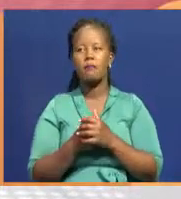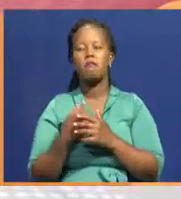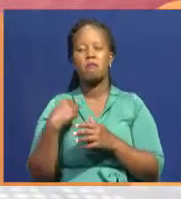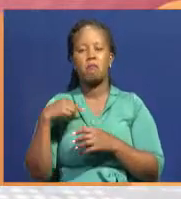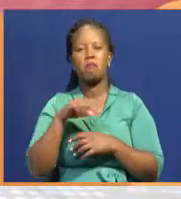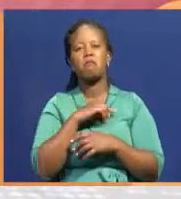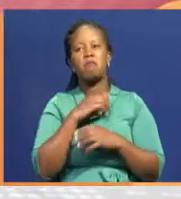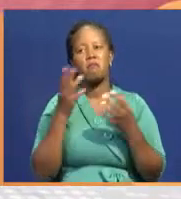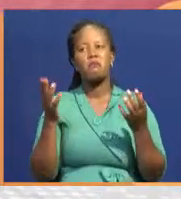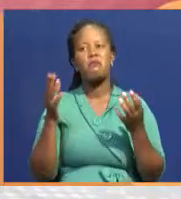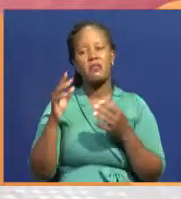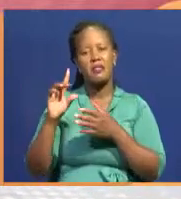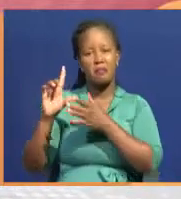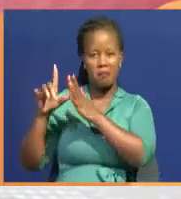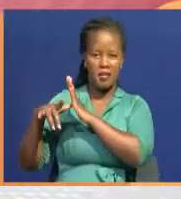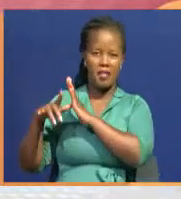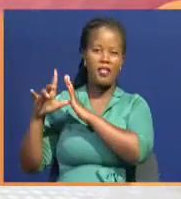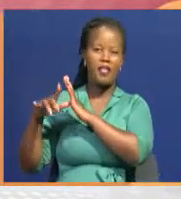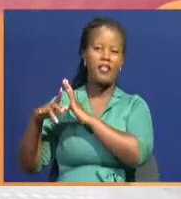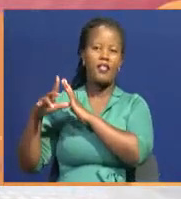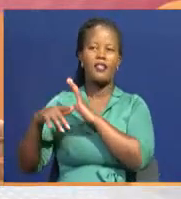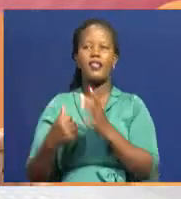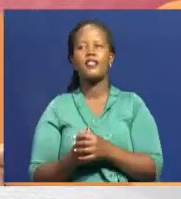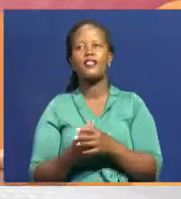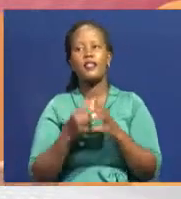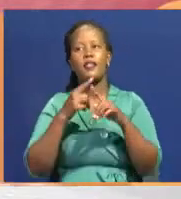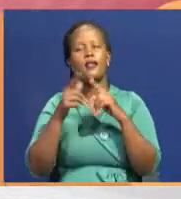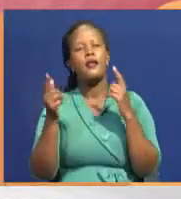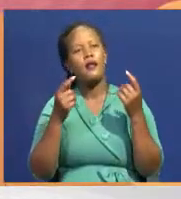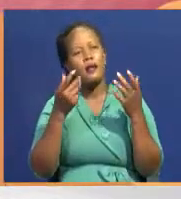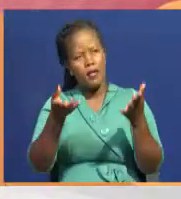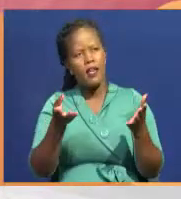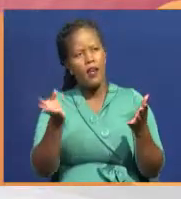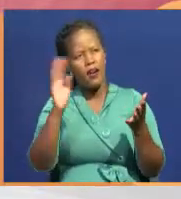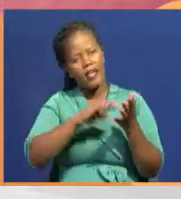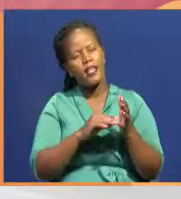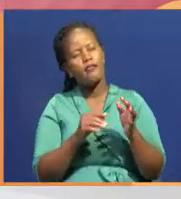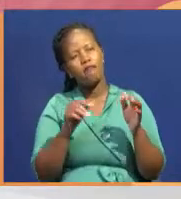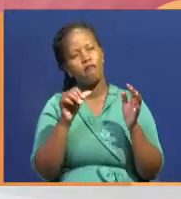be getting that link a little bit later, but allow me to come back to